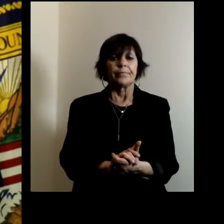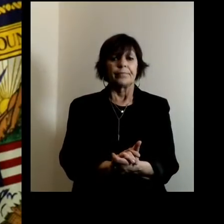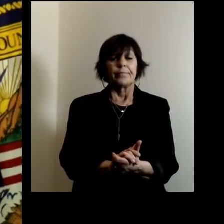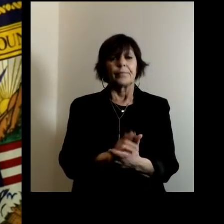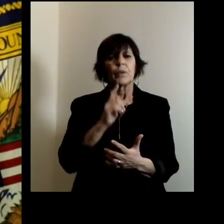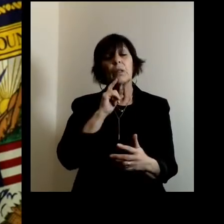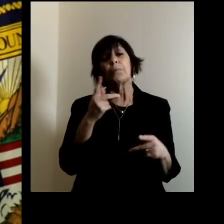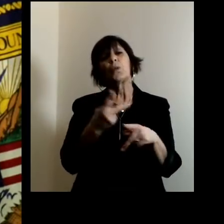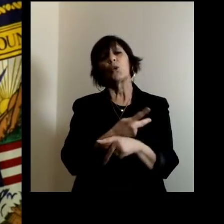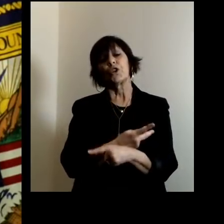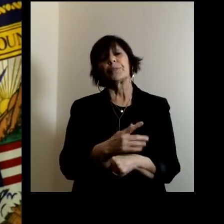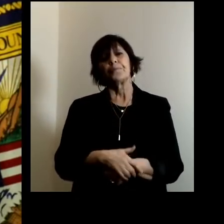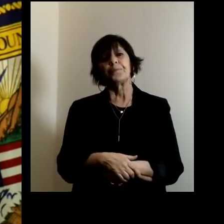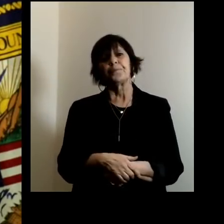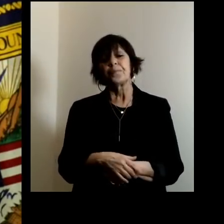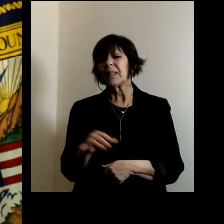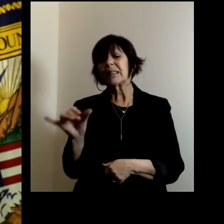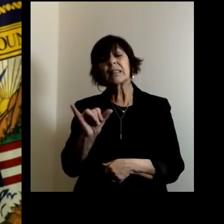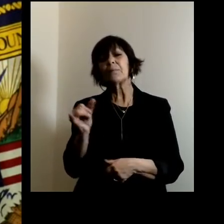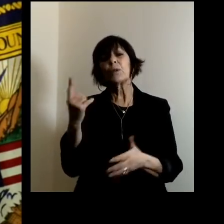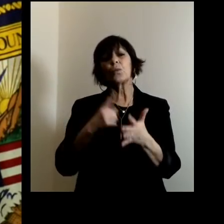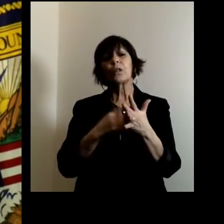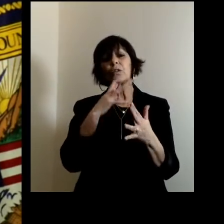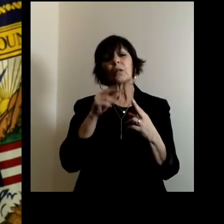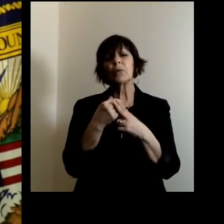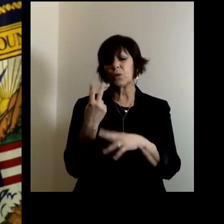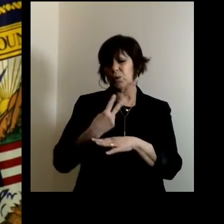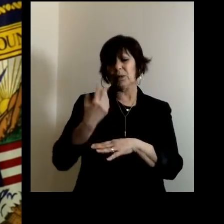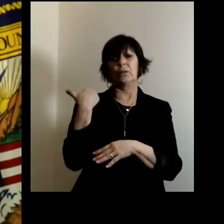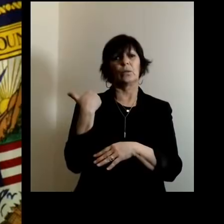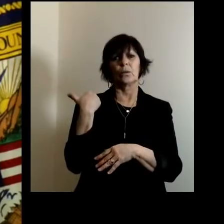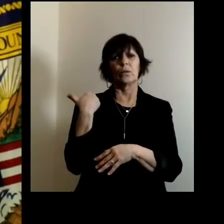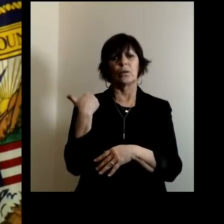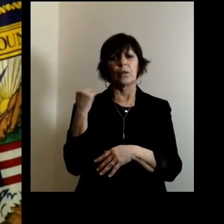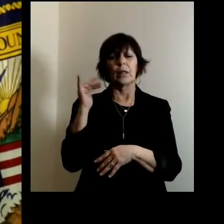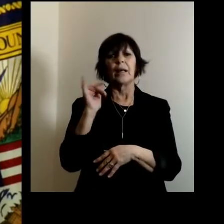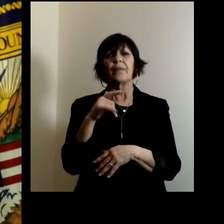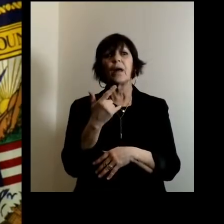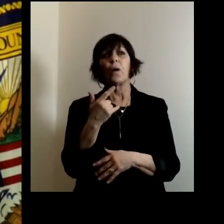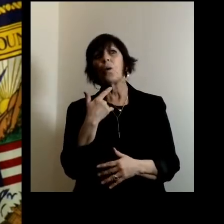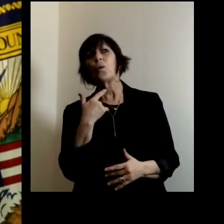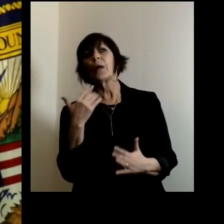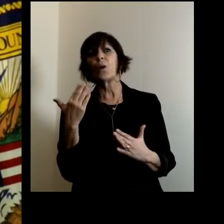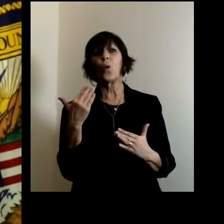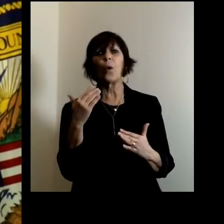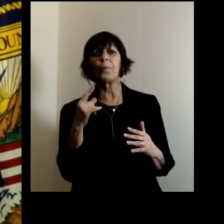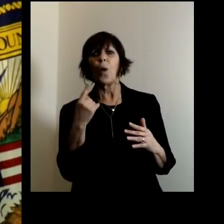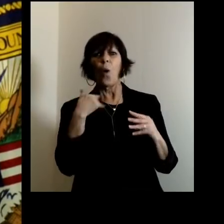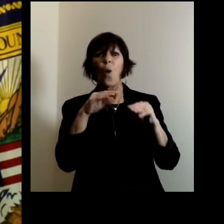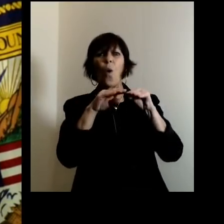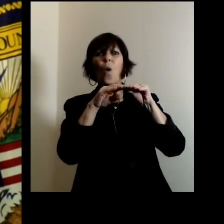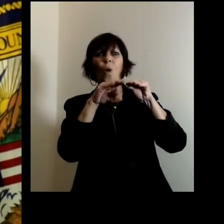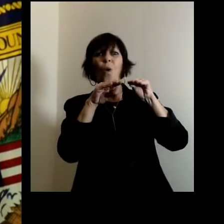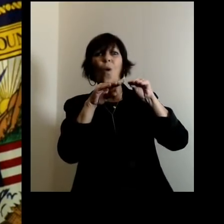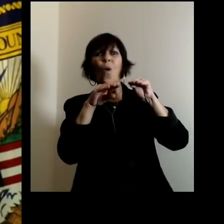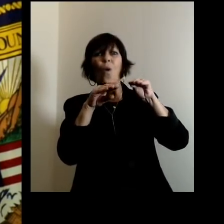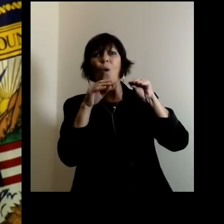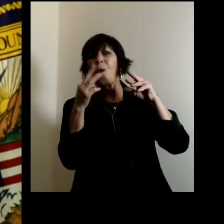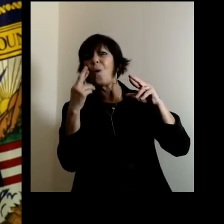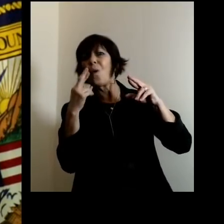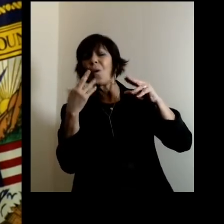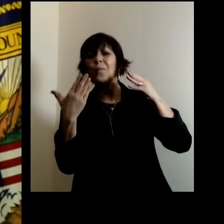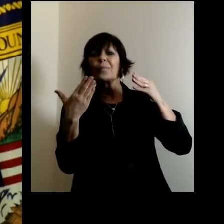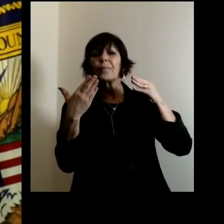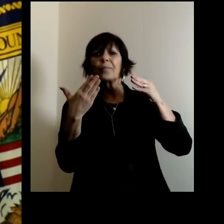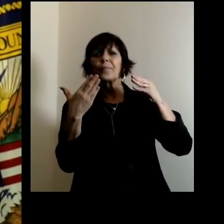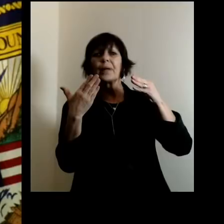worse situation going forward. It's very similar to what I talked about 2 days ago, how there was that glimmer of hope. We saw a flattening of the positivity rate.